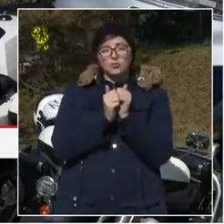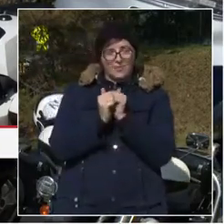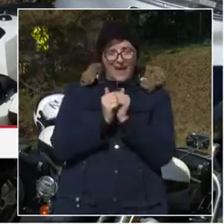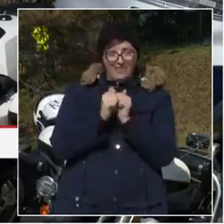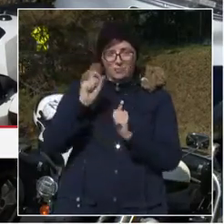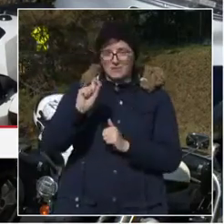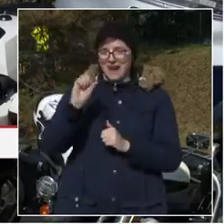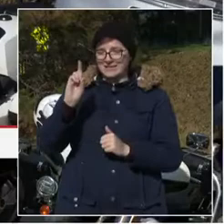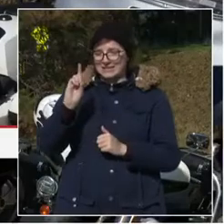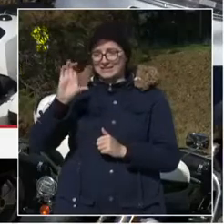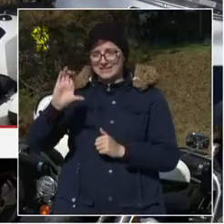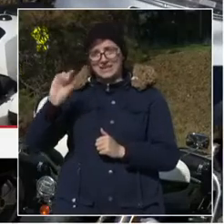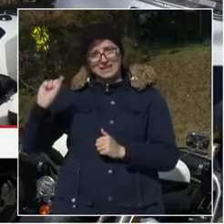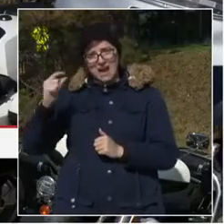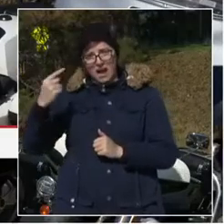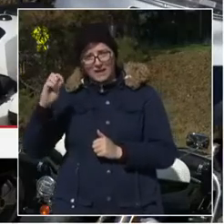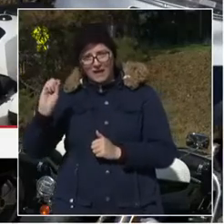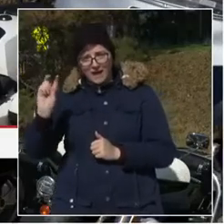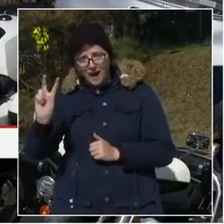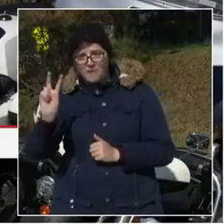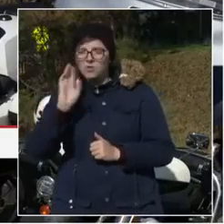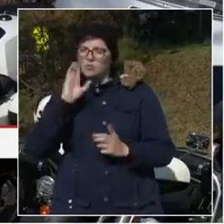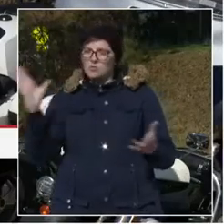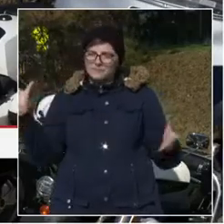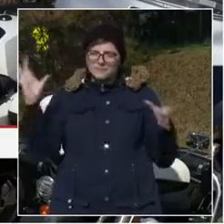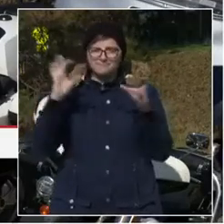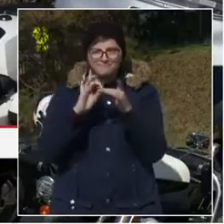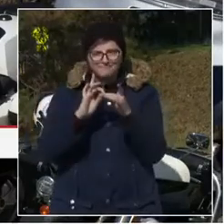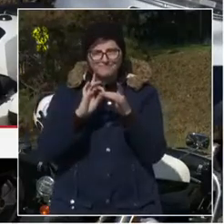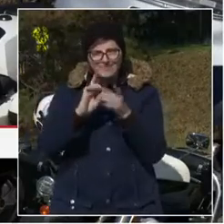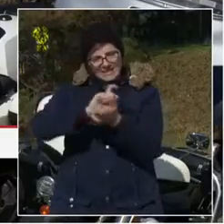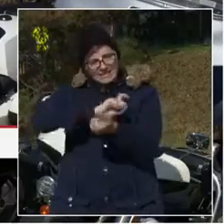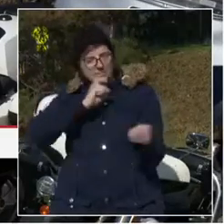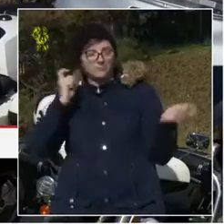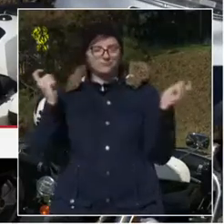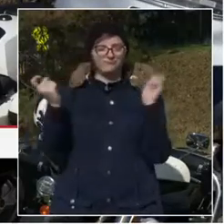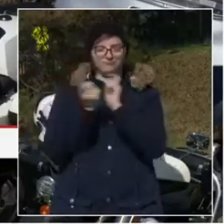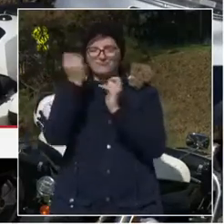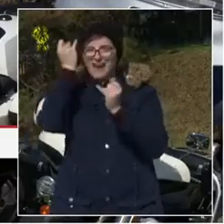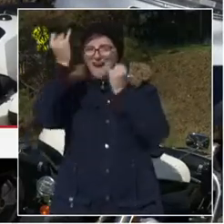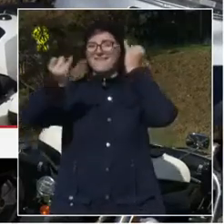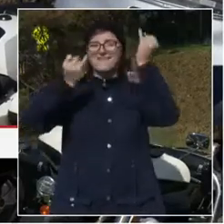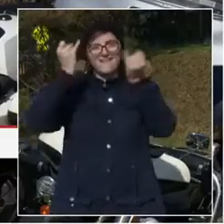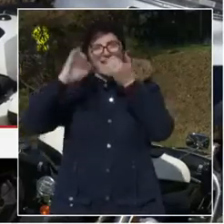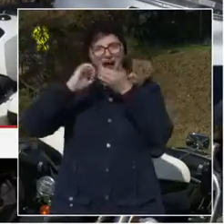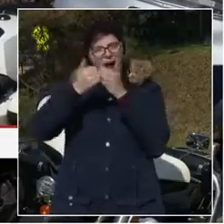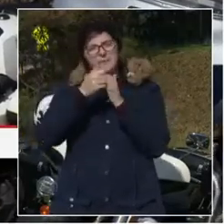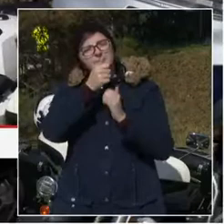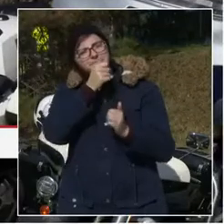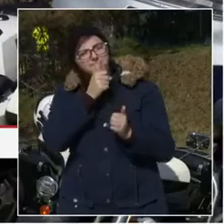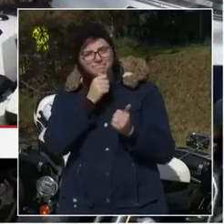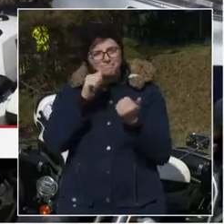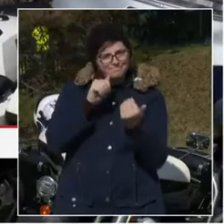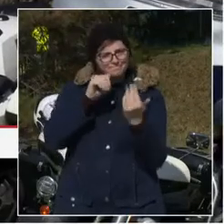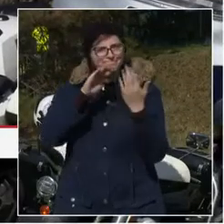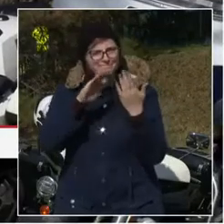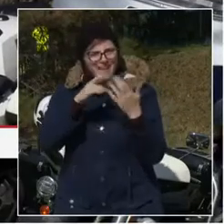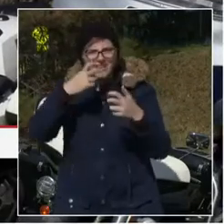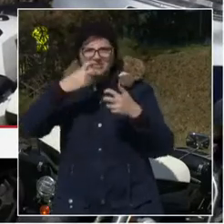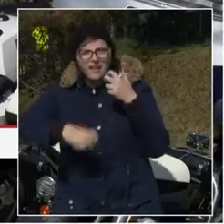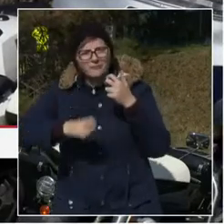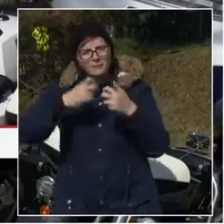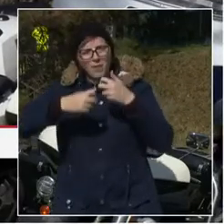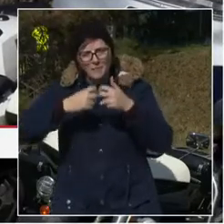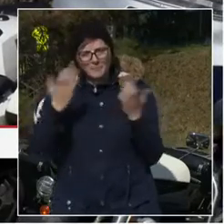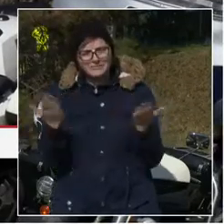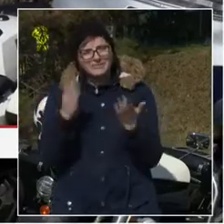we will be connecting transformative ideas about how to deal with some of the toughest problems that our